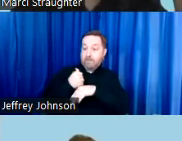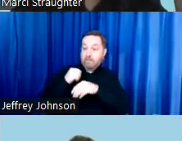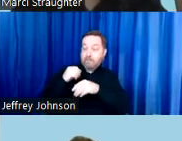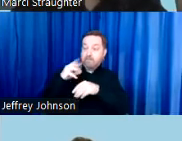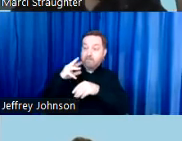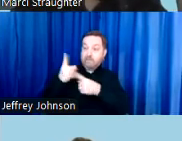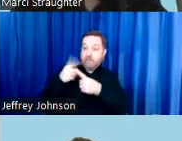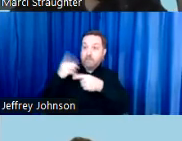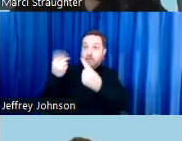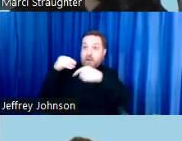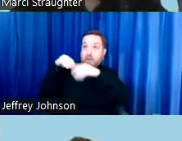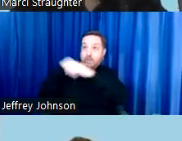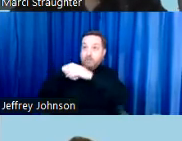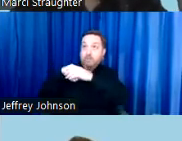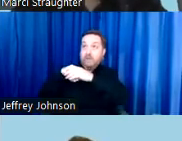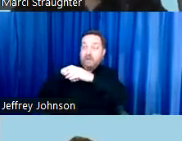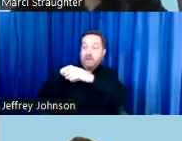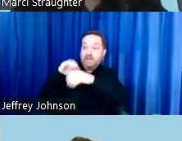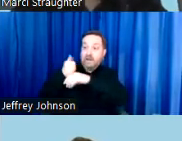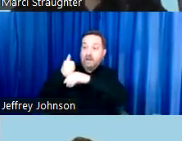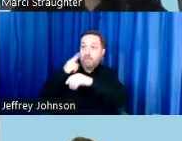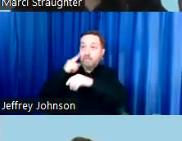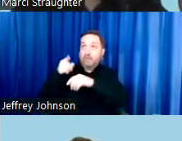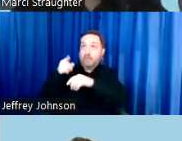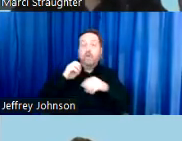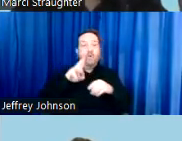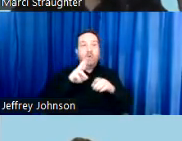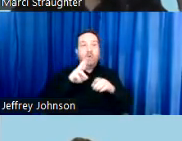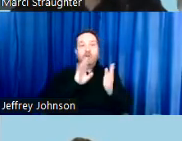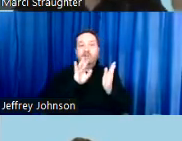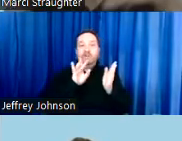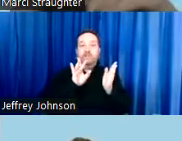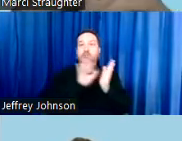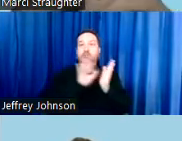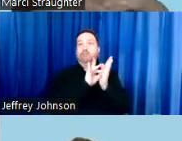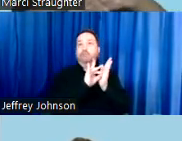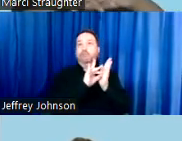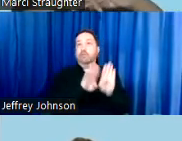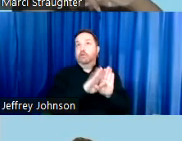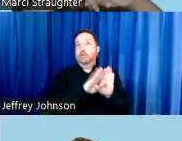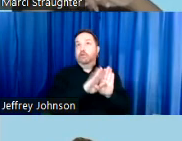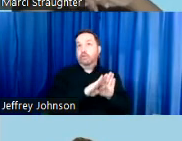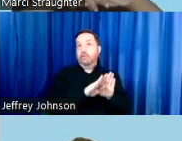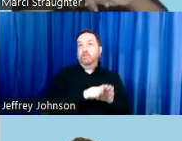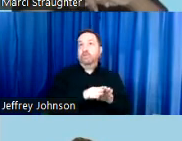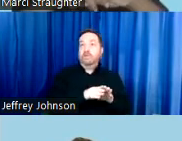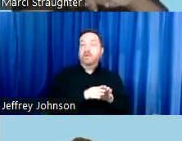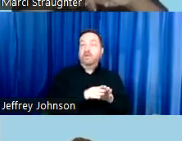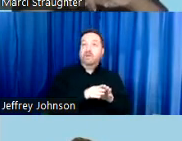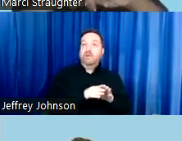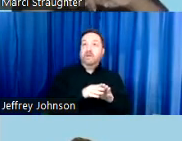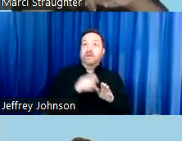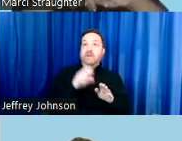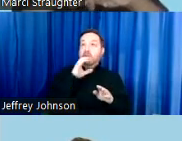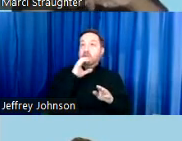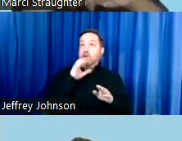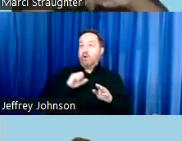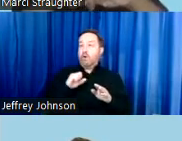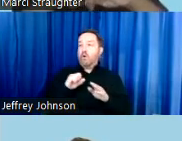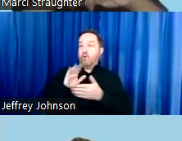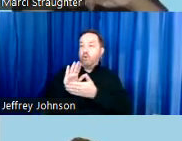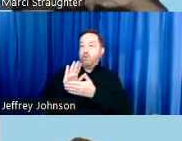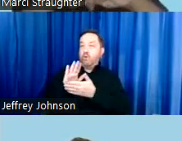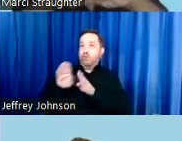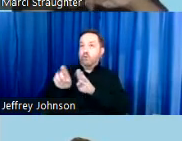sticks to your door. There's several of them. Right. If you're replacing an old school doorbell,